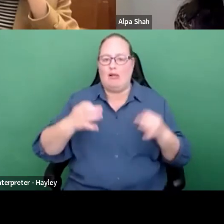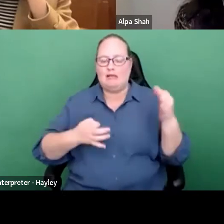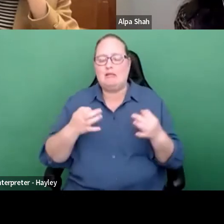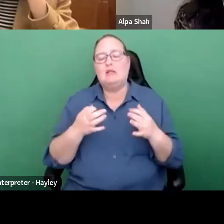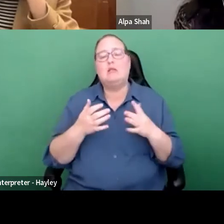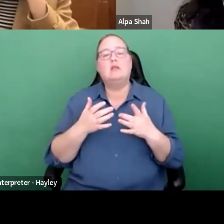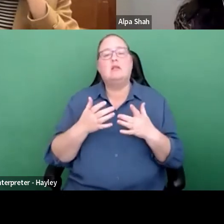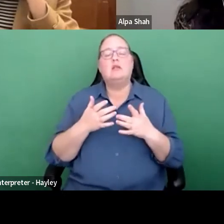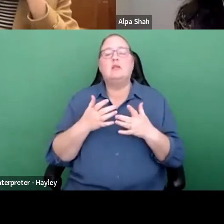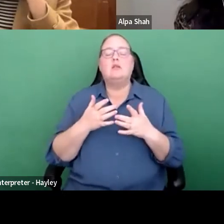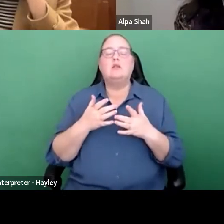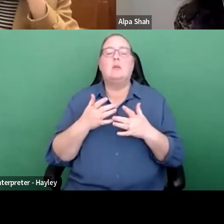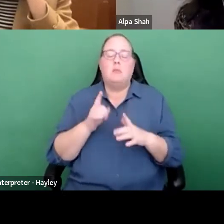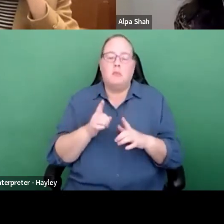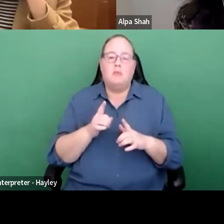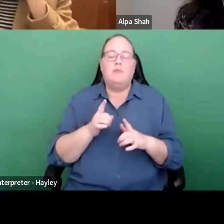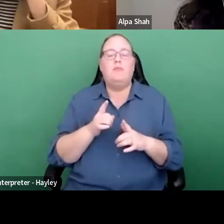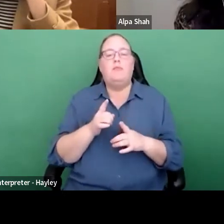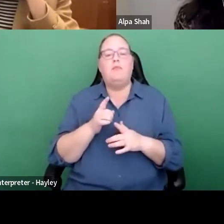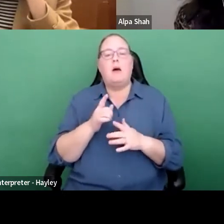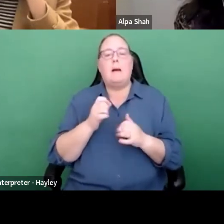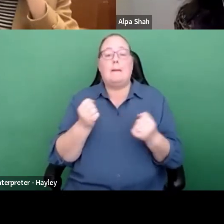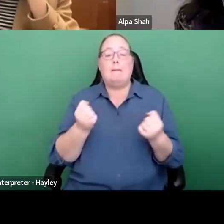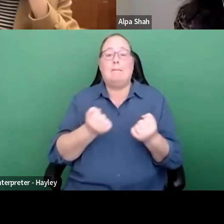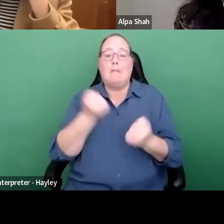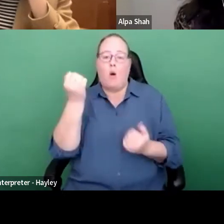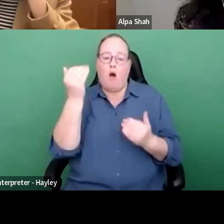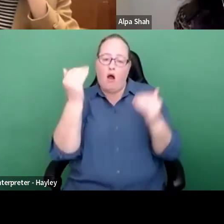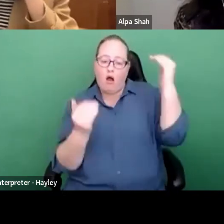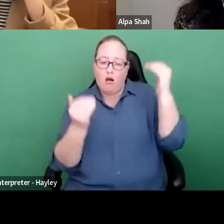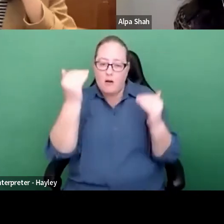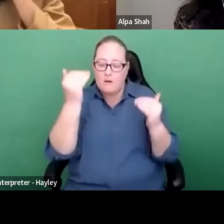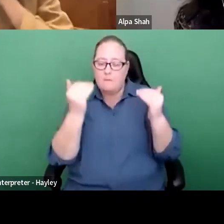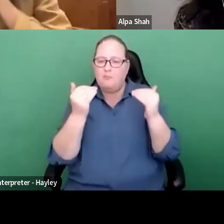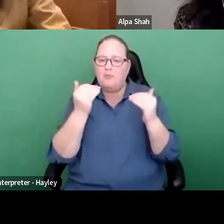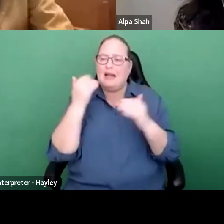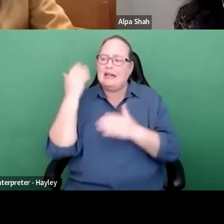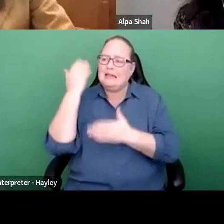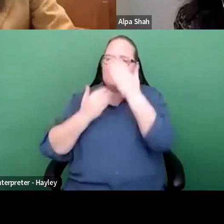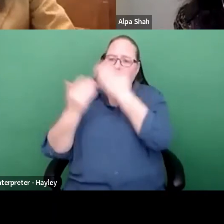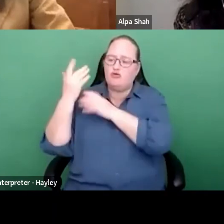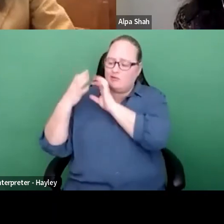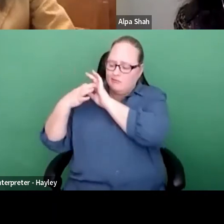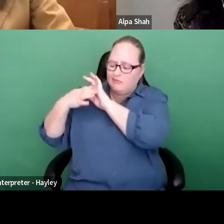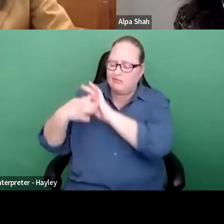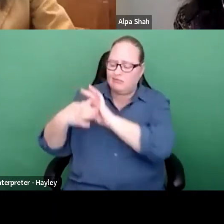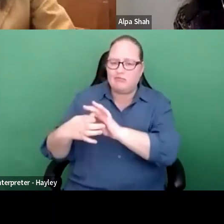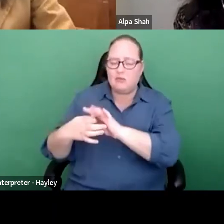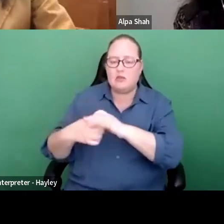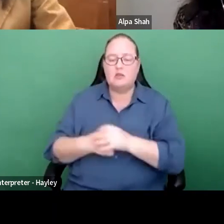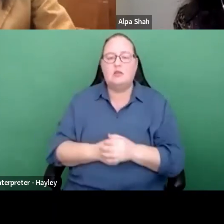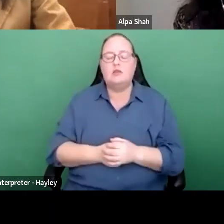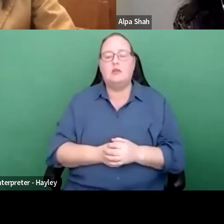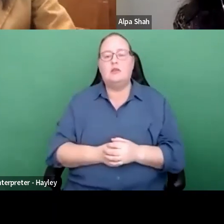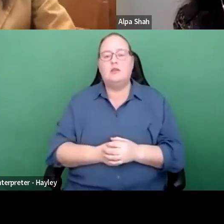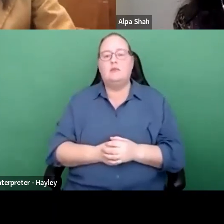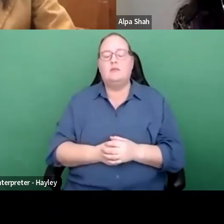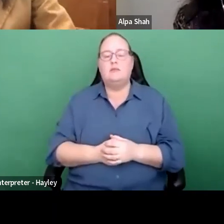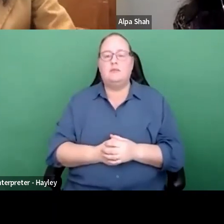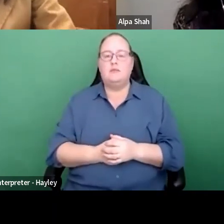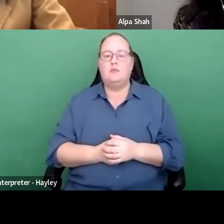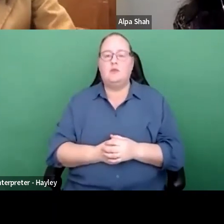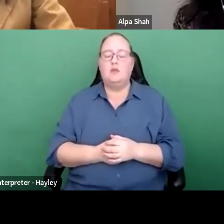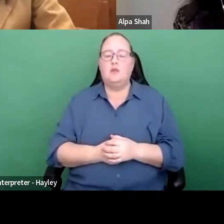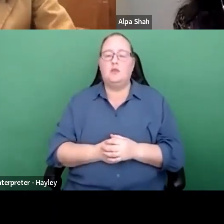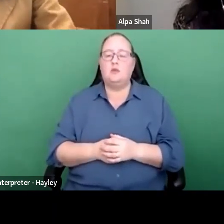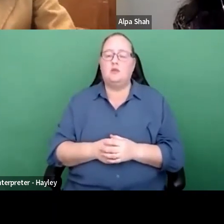of power dynamics and the historical evolution of these relationships. And Sarah told me that there are a set of